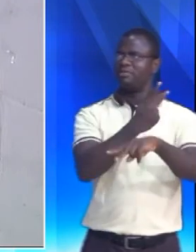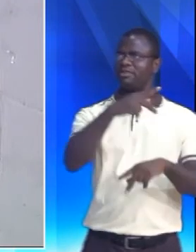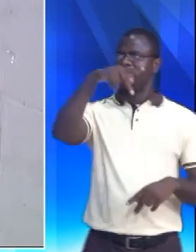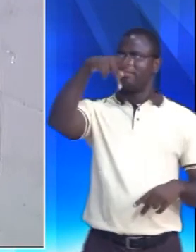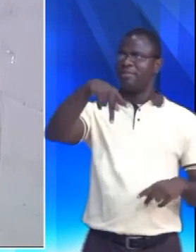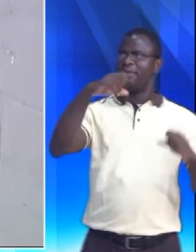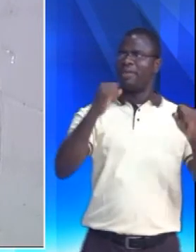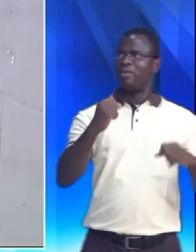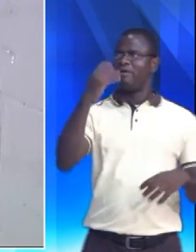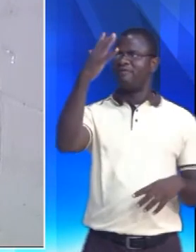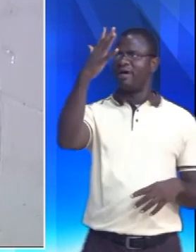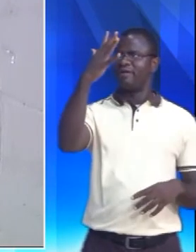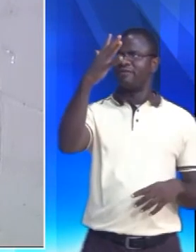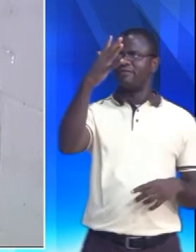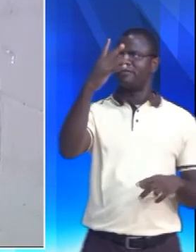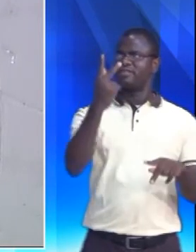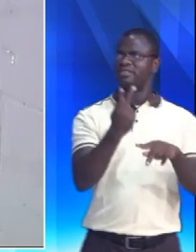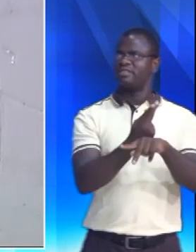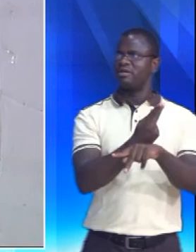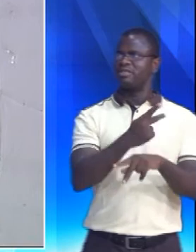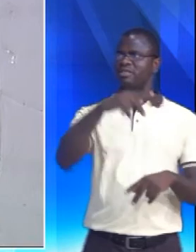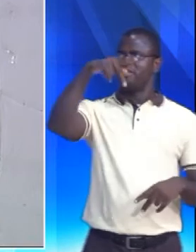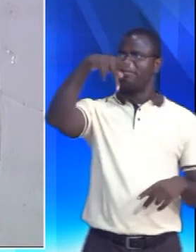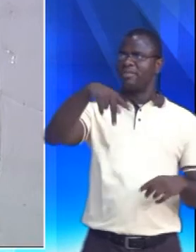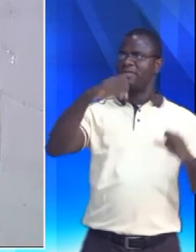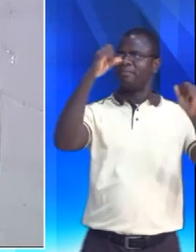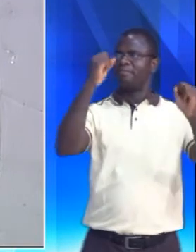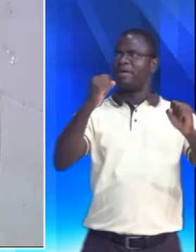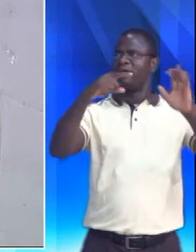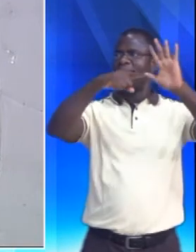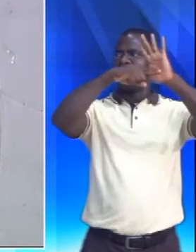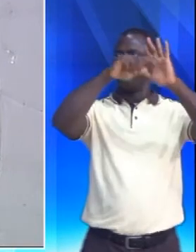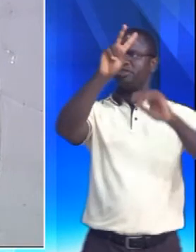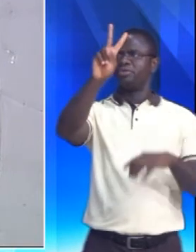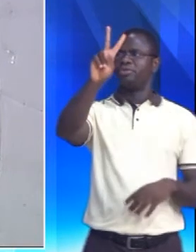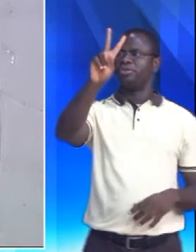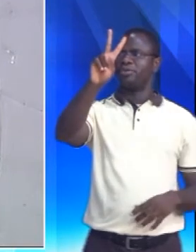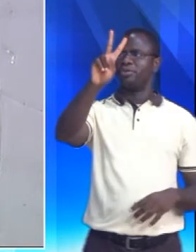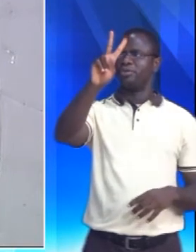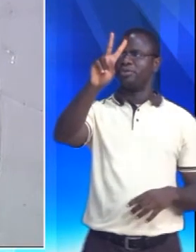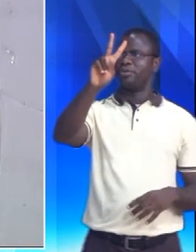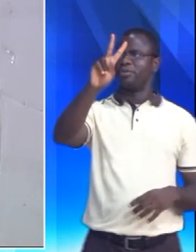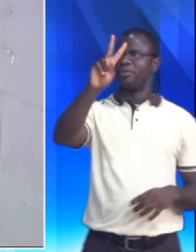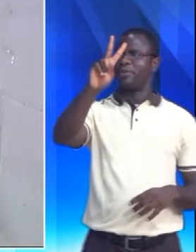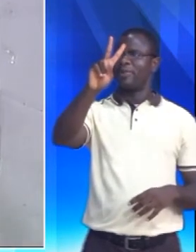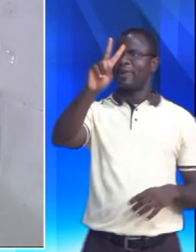p raised to power 5 multiplied by p raised to power of minus